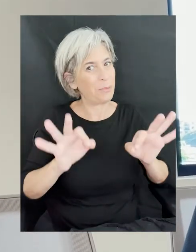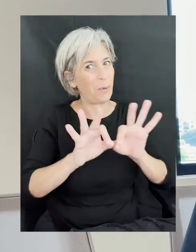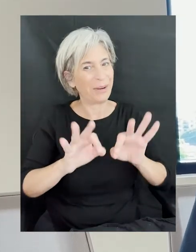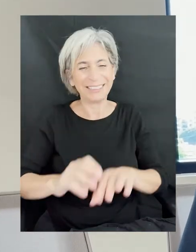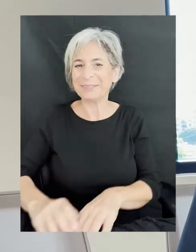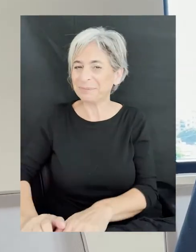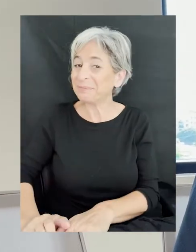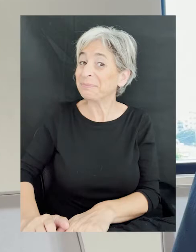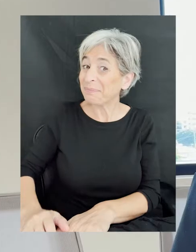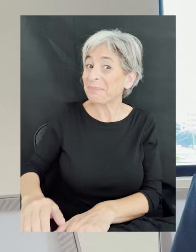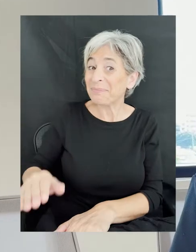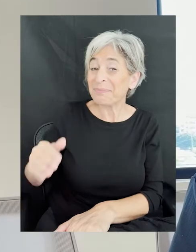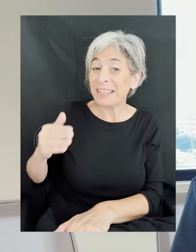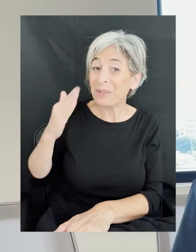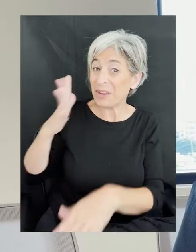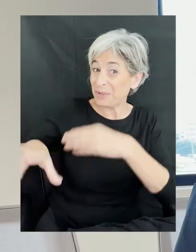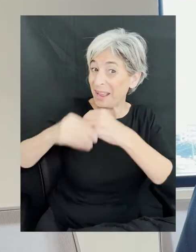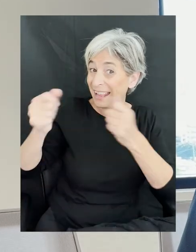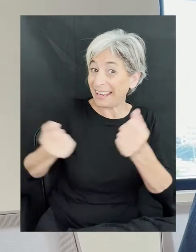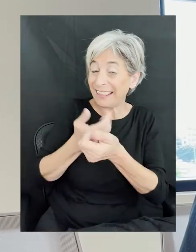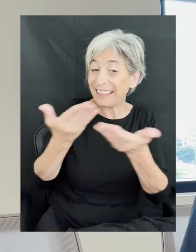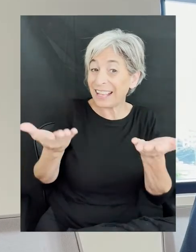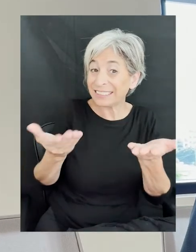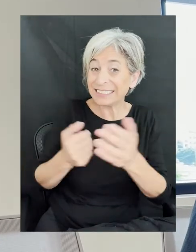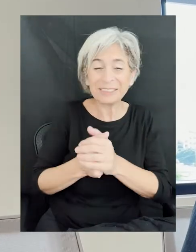All right, sounds good. Do you have anything else to say?